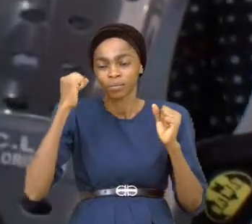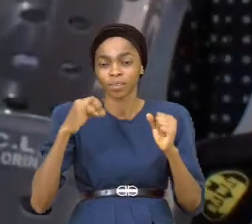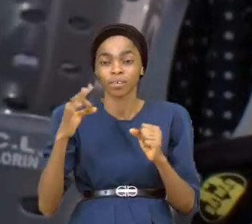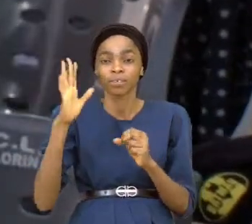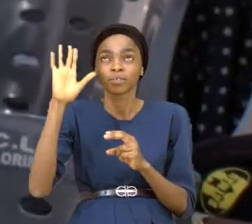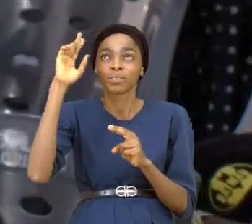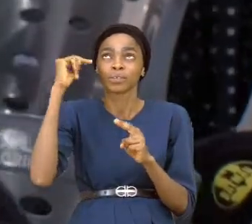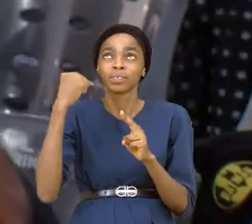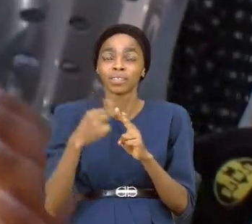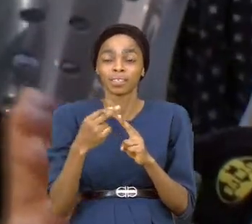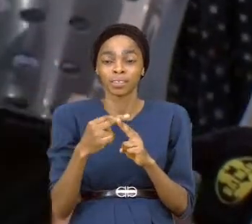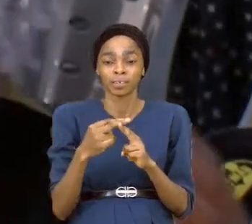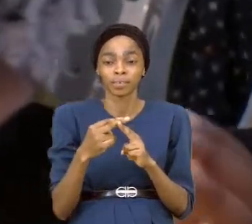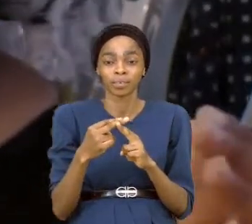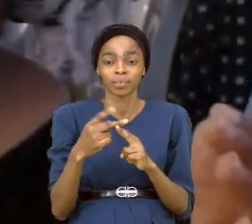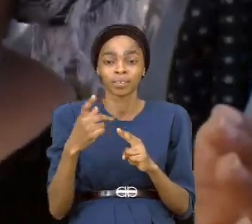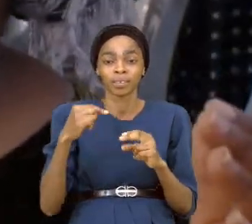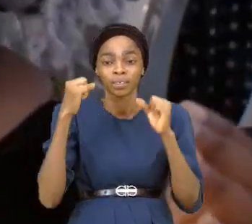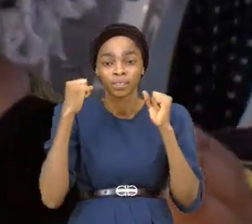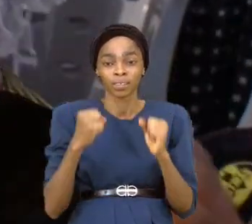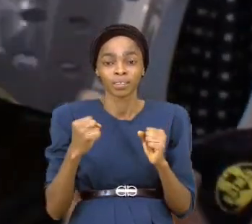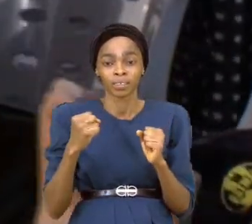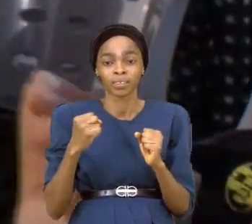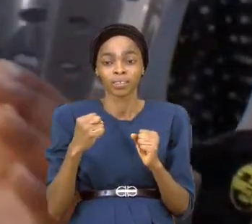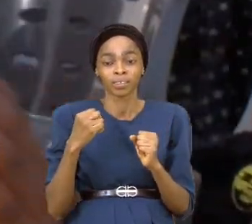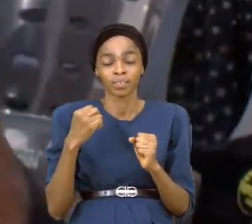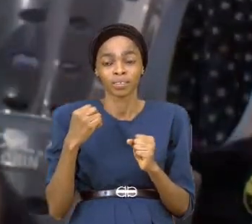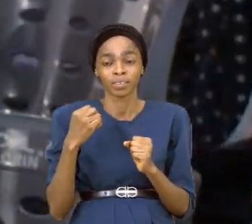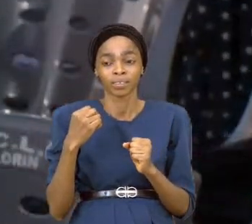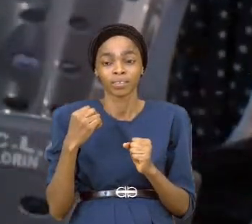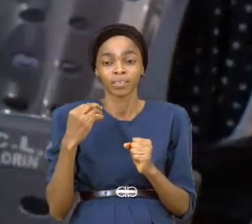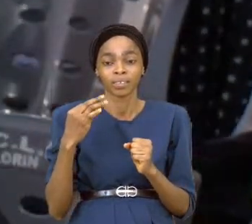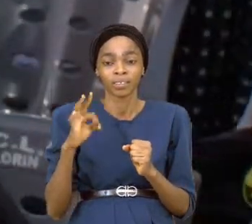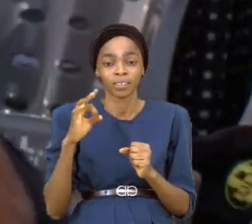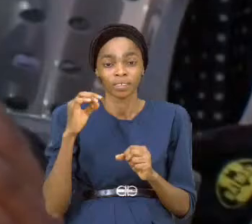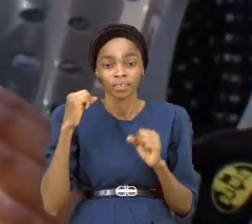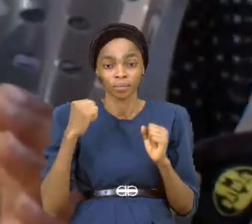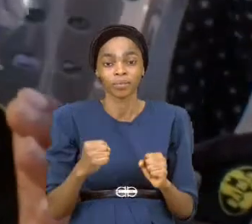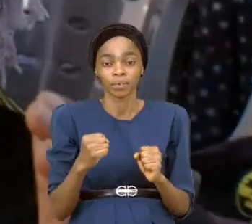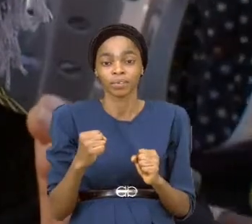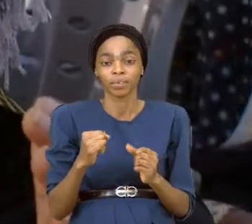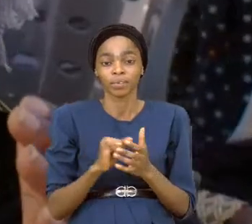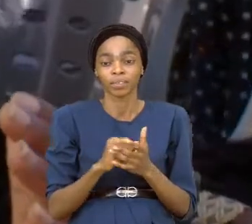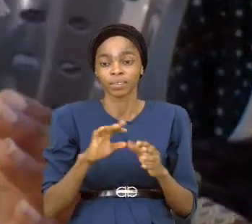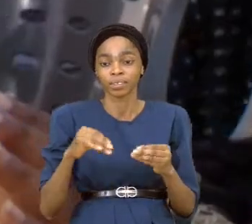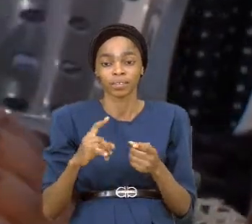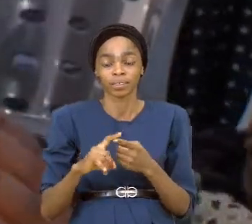for the power of the word, yes, that we have given to you this week.